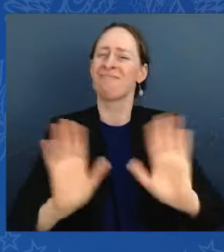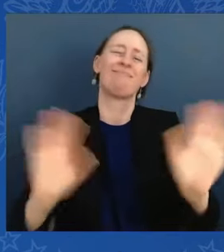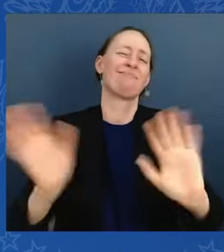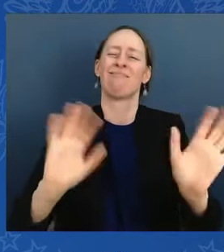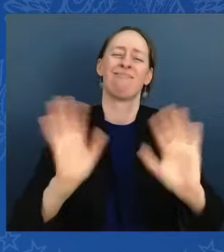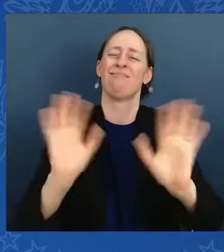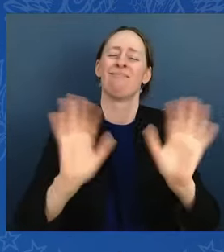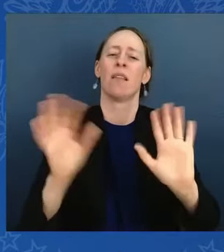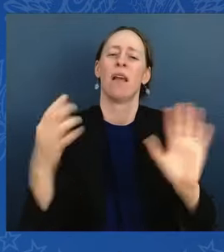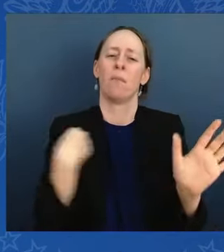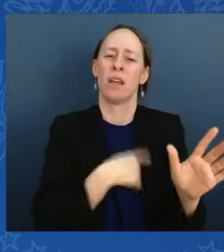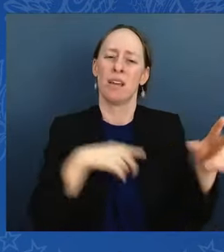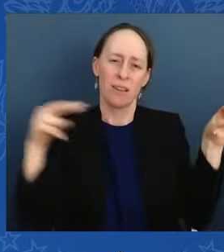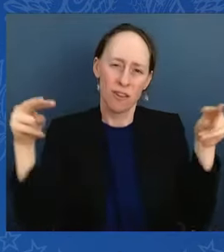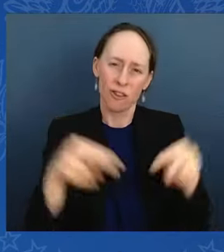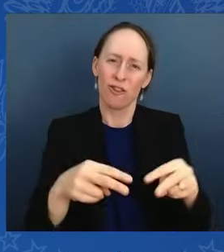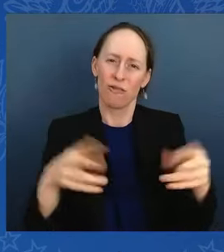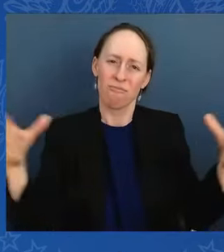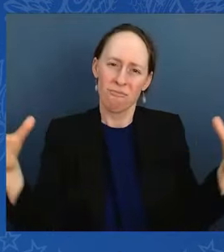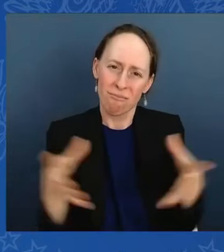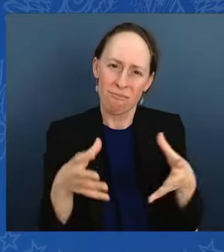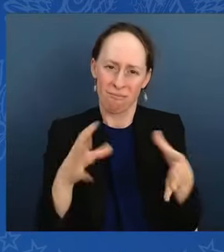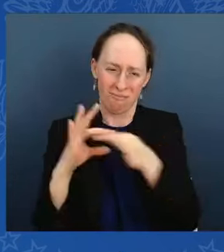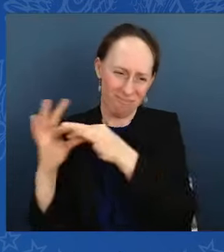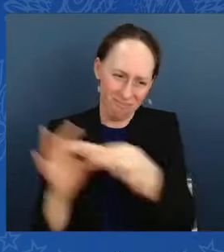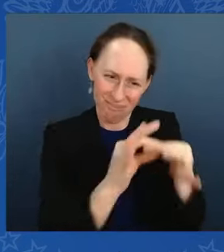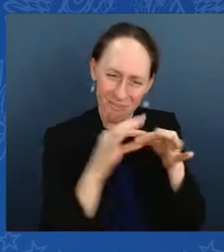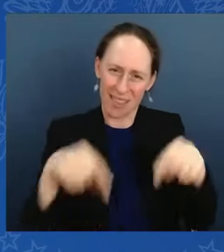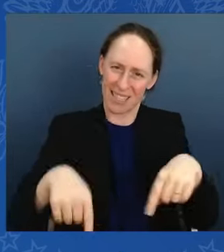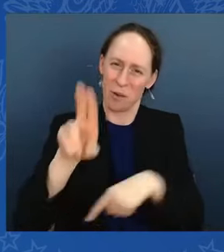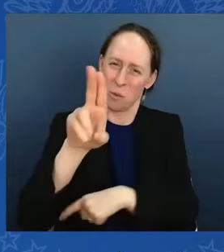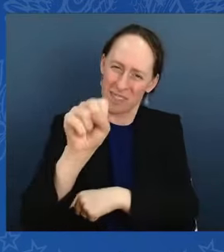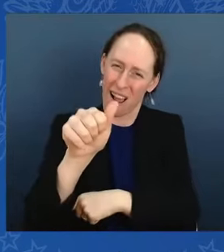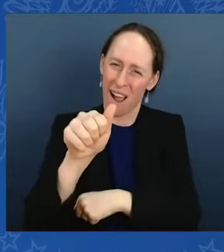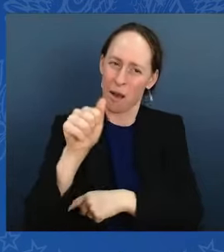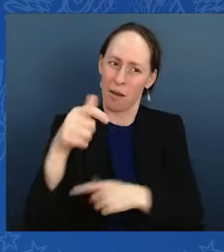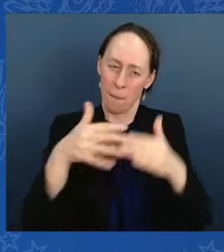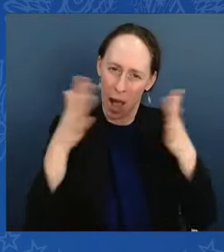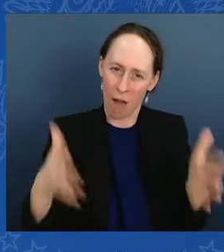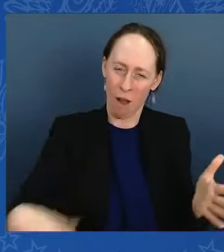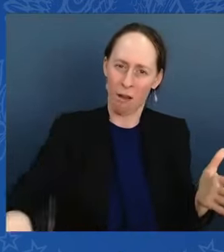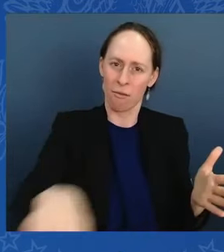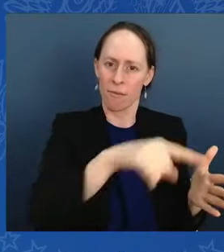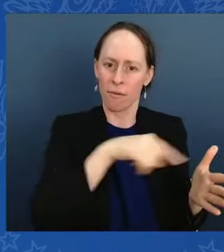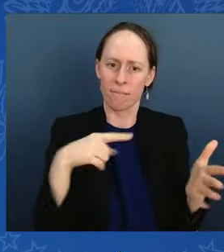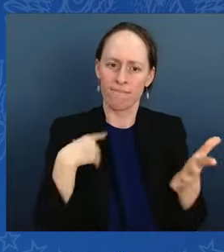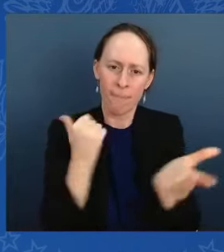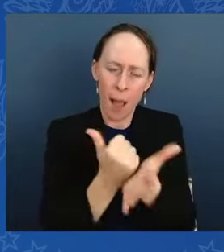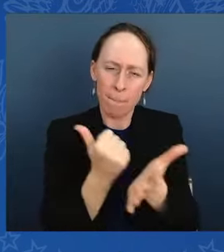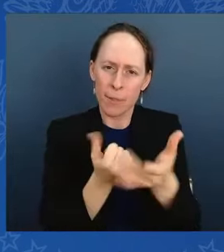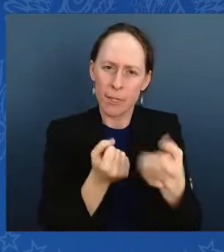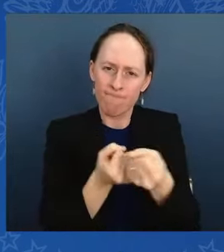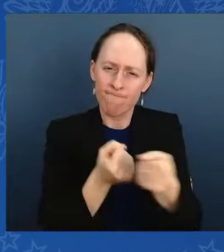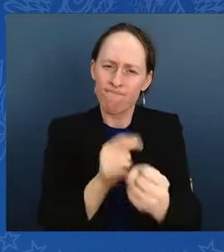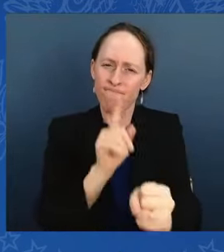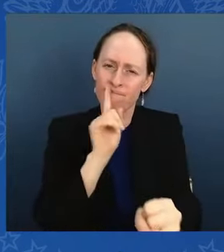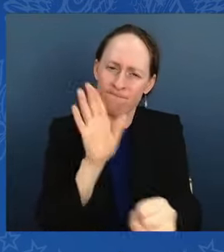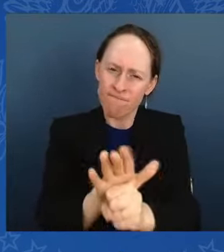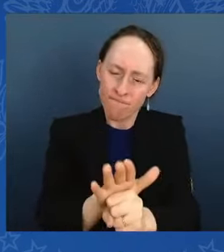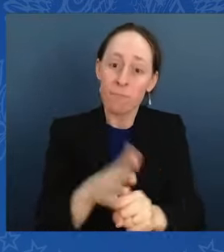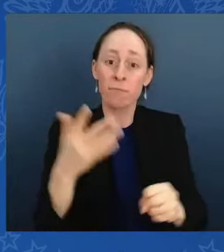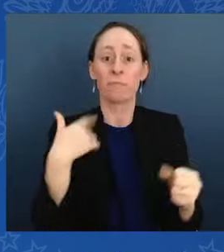to being president for all America. In fact, all the major bills we've gotten passed, from over